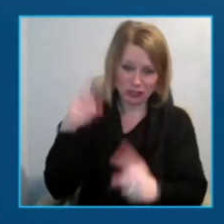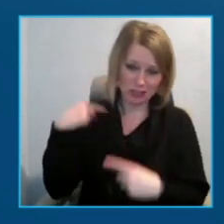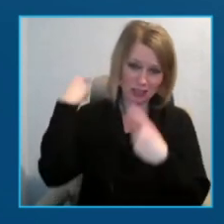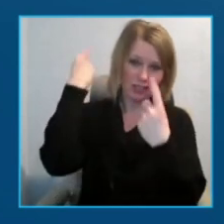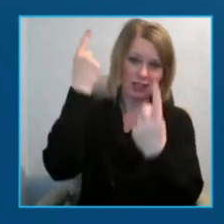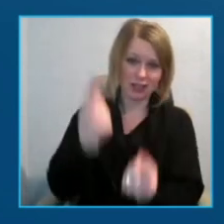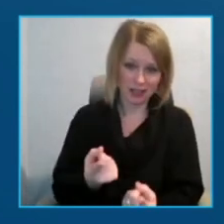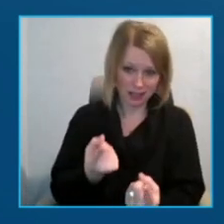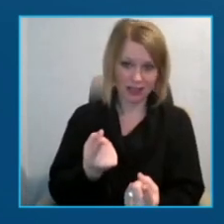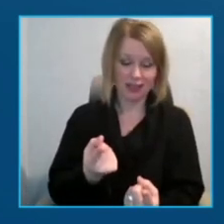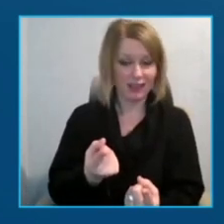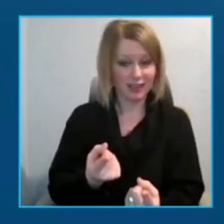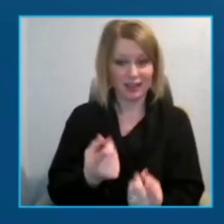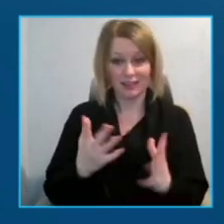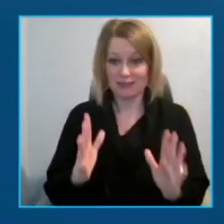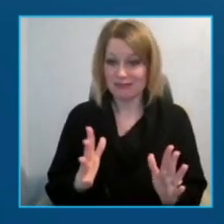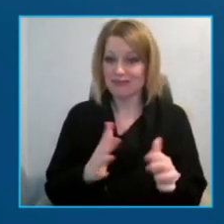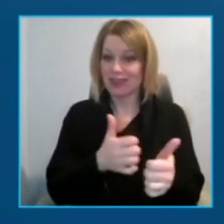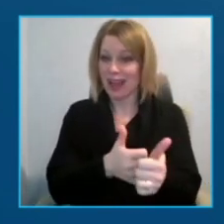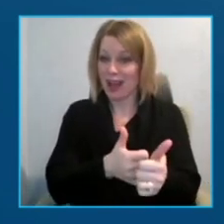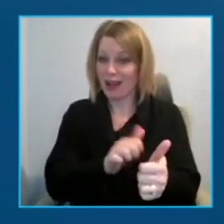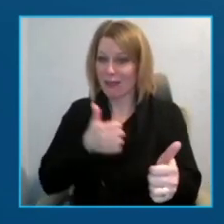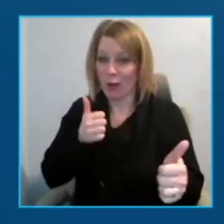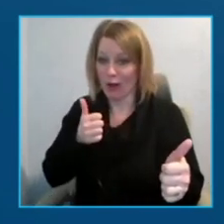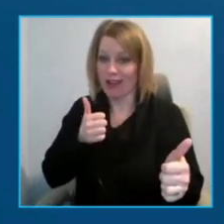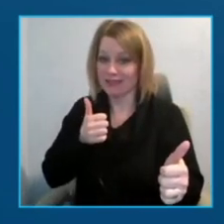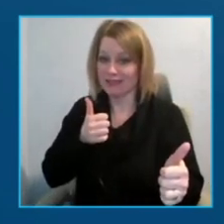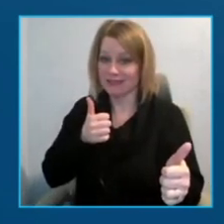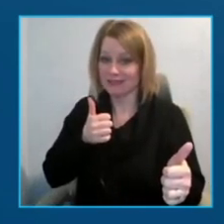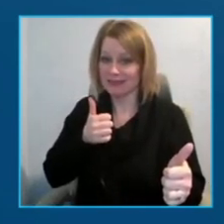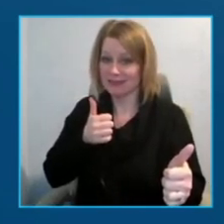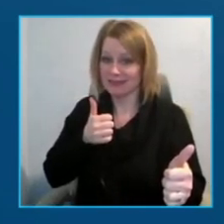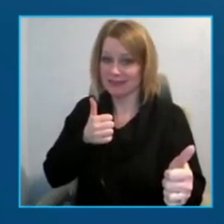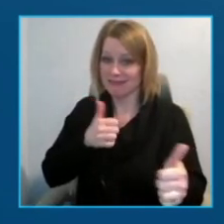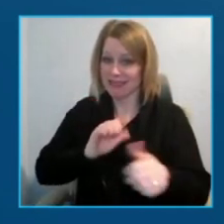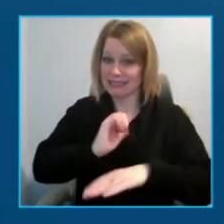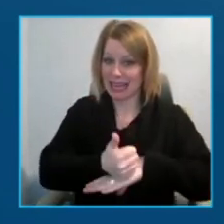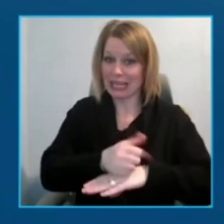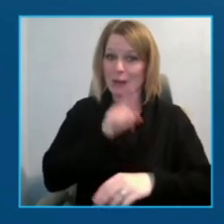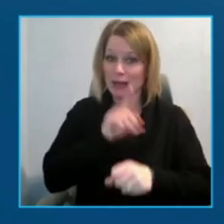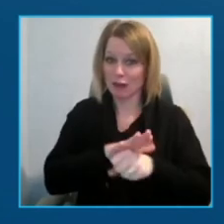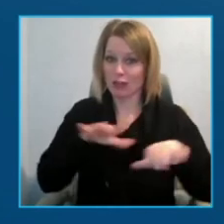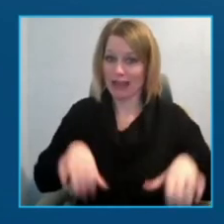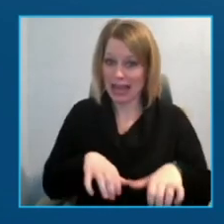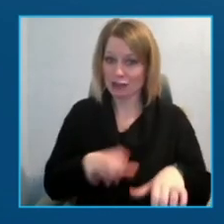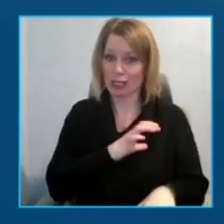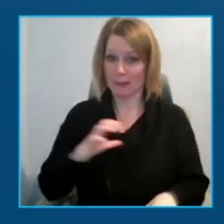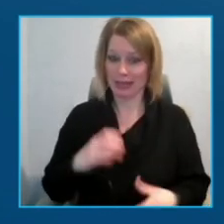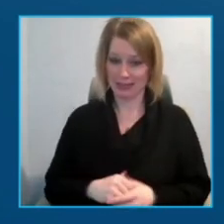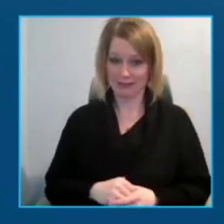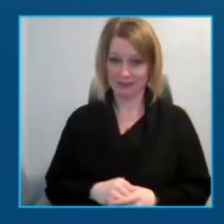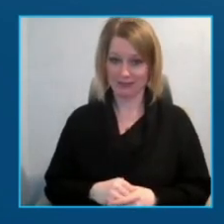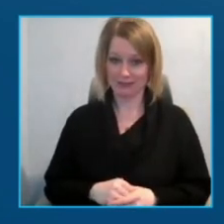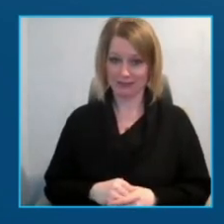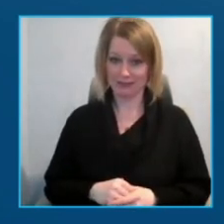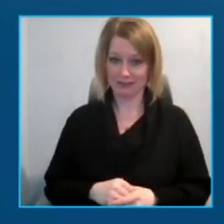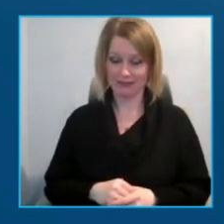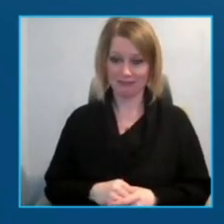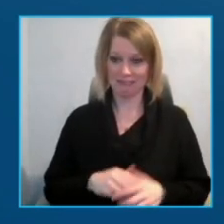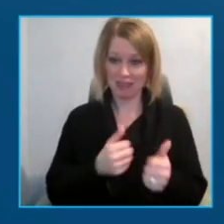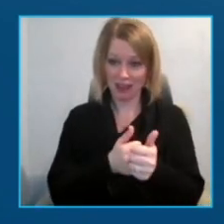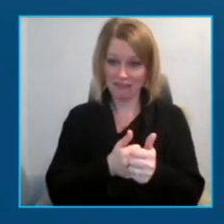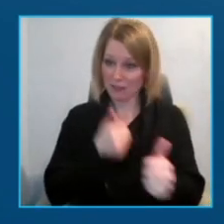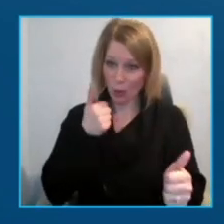avoided having a affirmative action committee, has avoided having an affirmative action